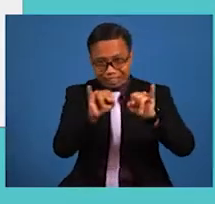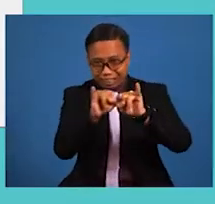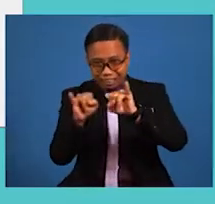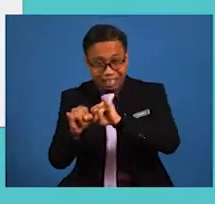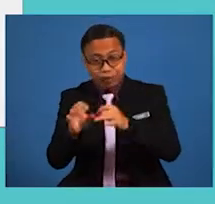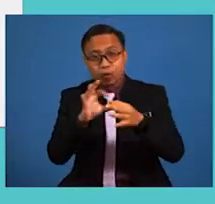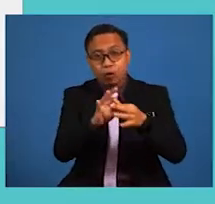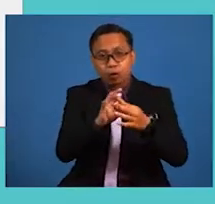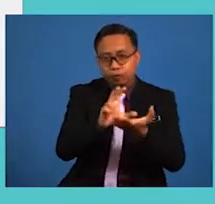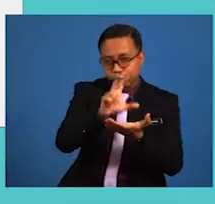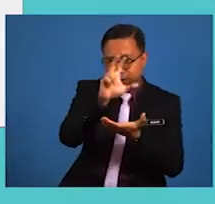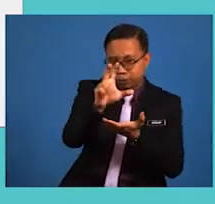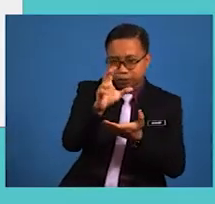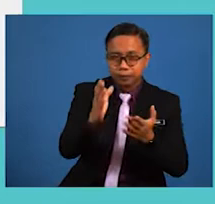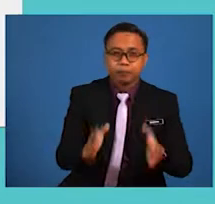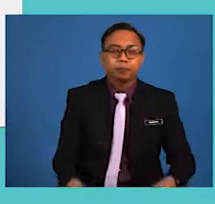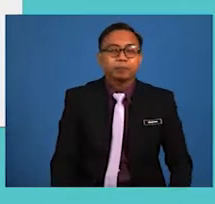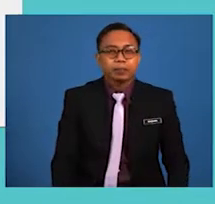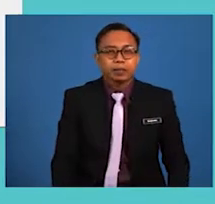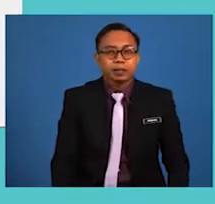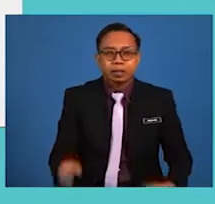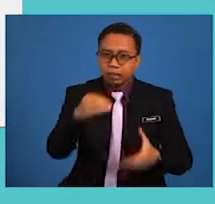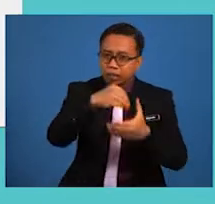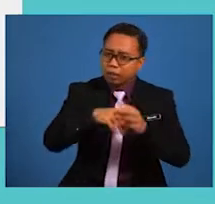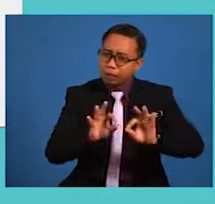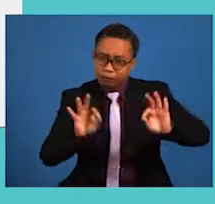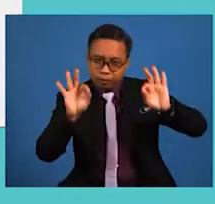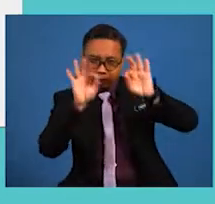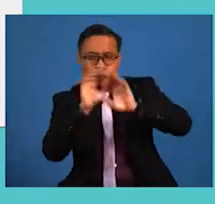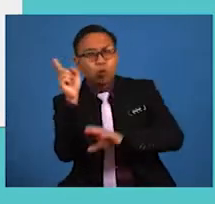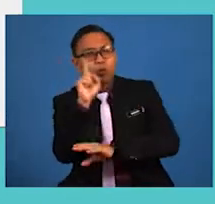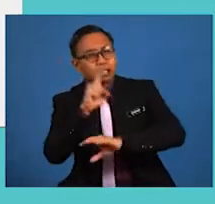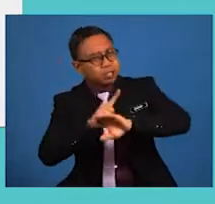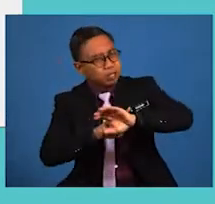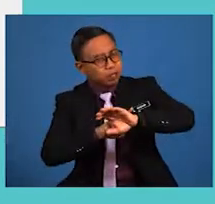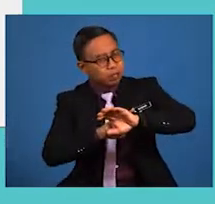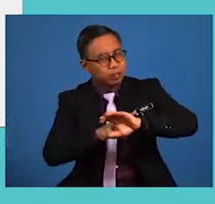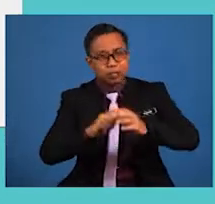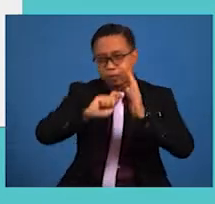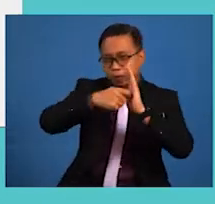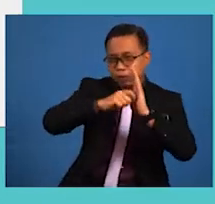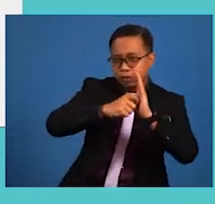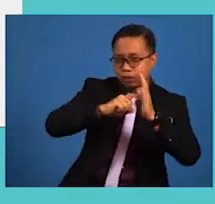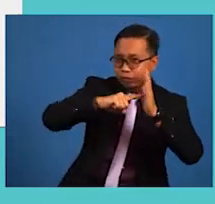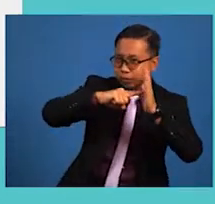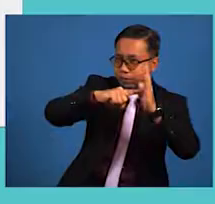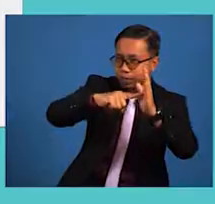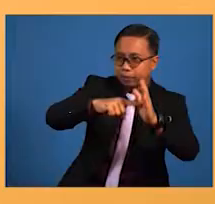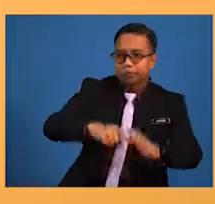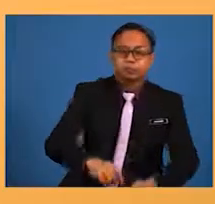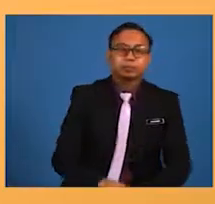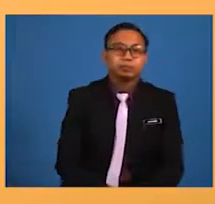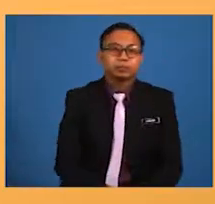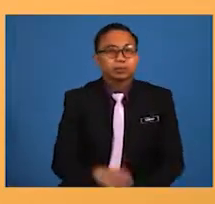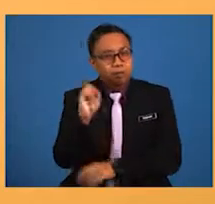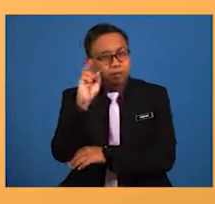investments. Another important element is which time frame these two key features represent.